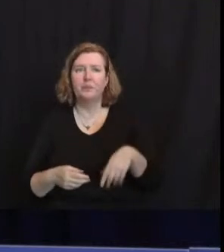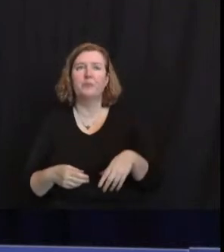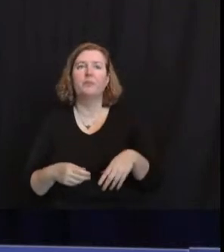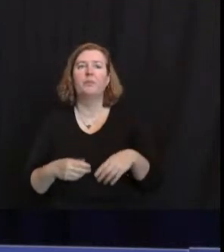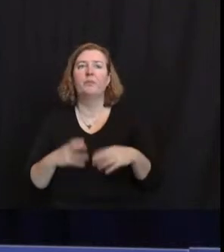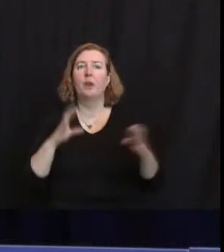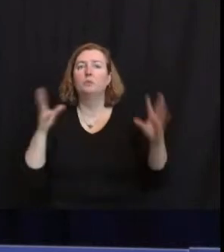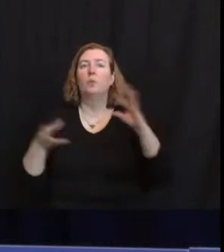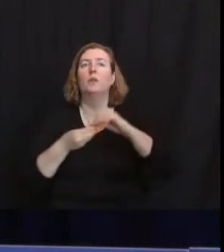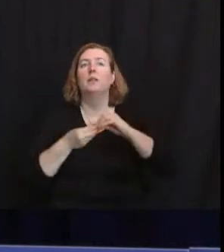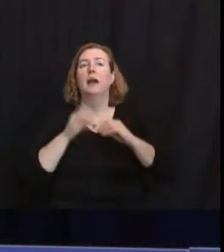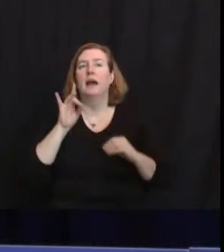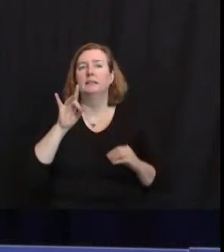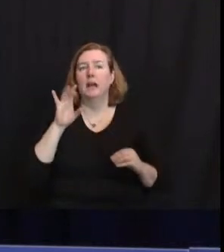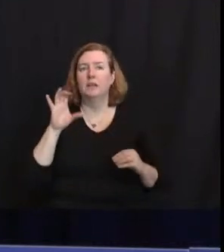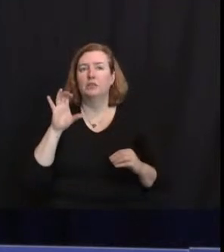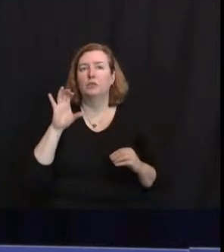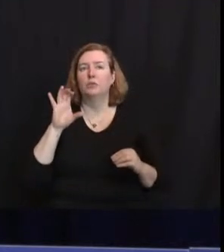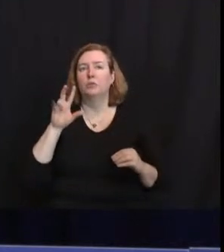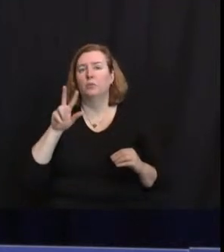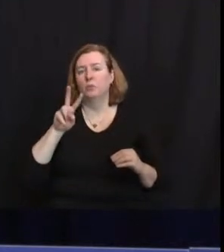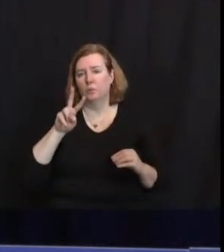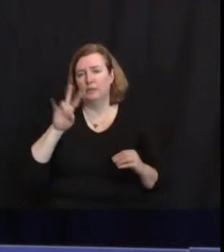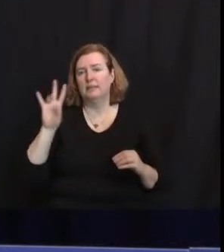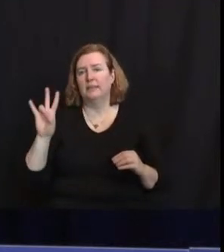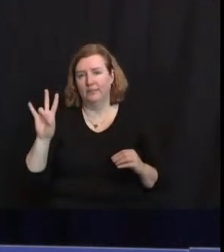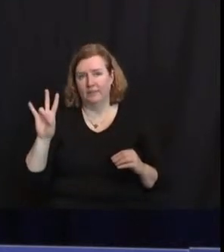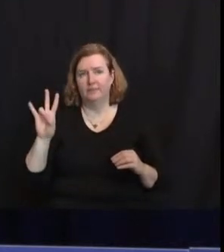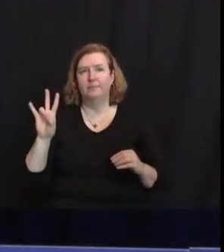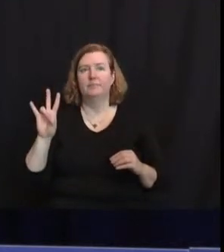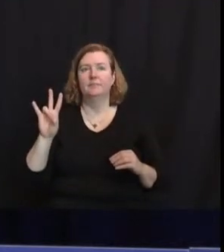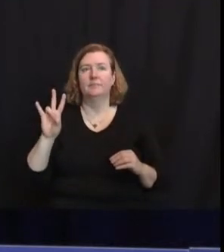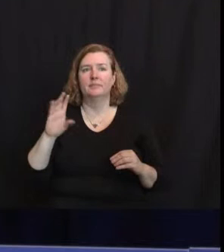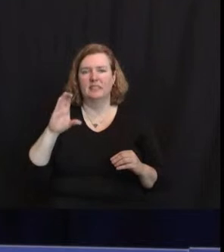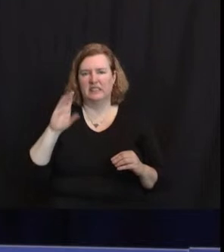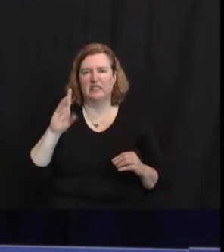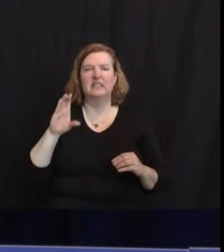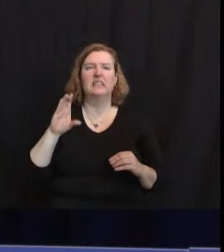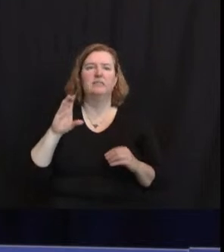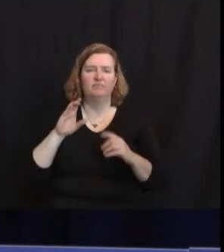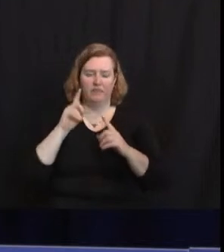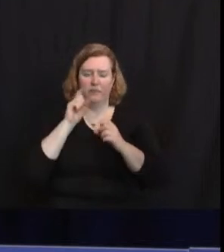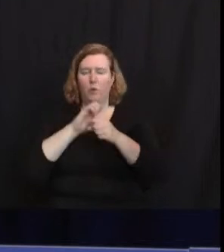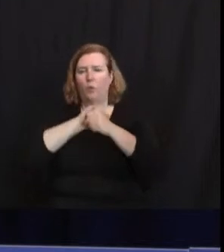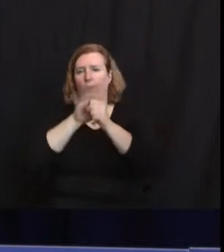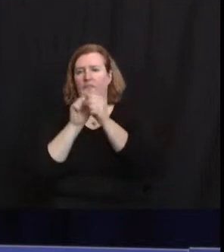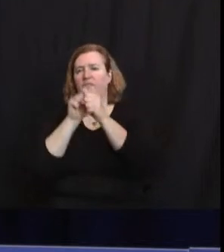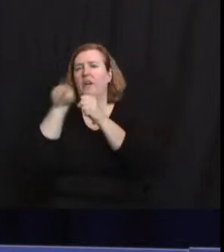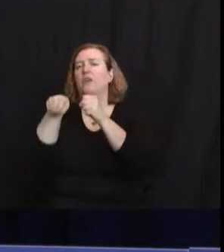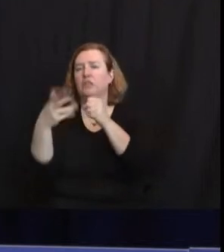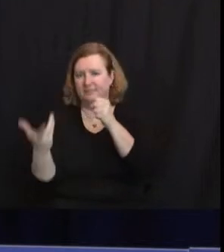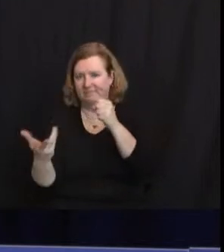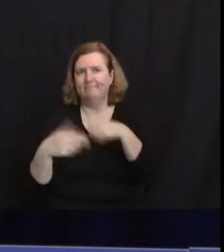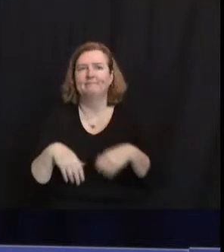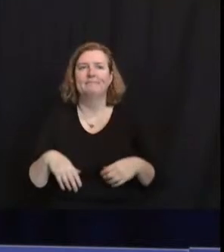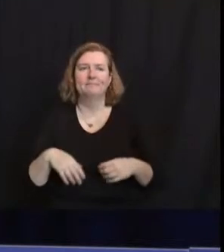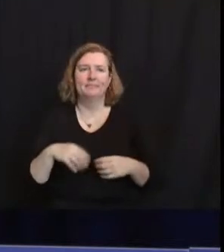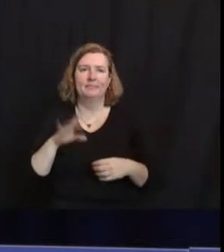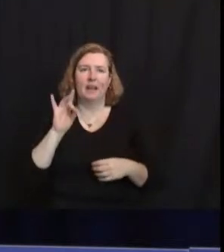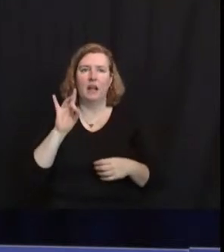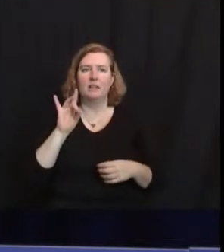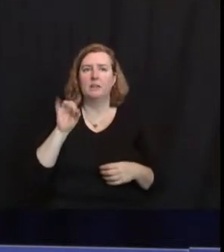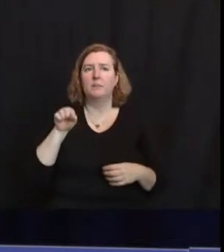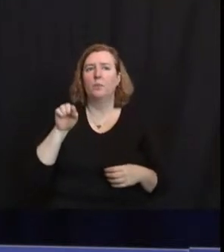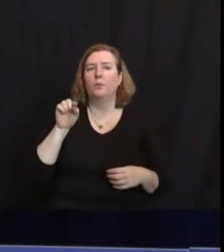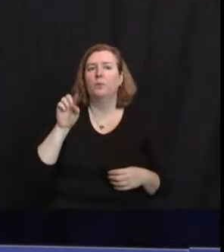of 827 CDC variants of concern. 806 of these variants,